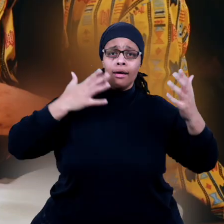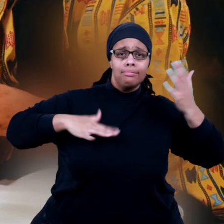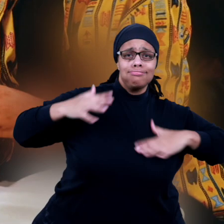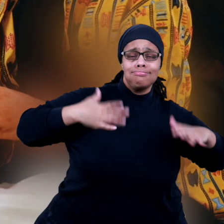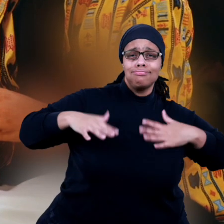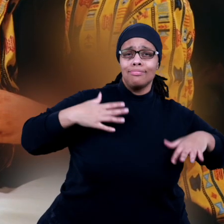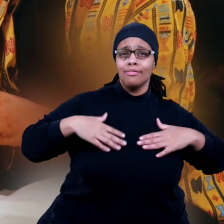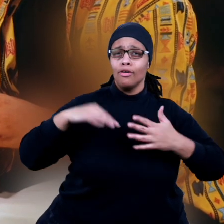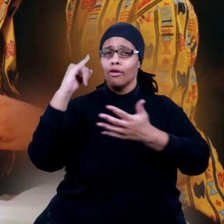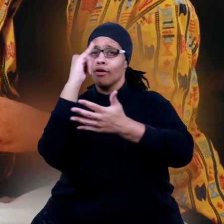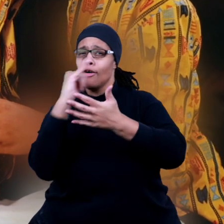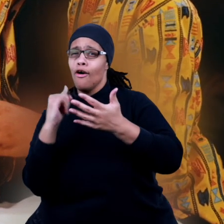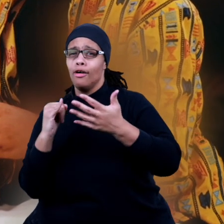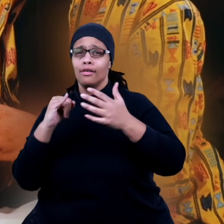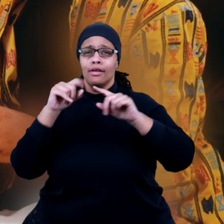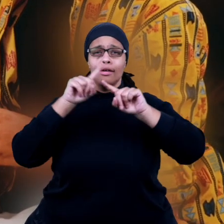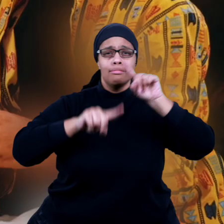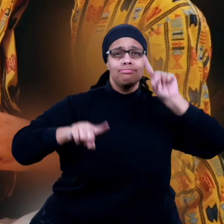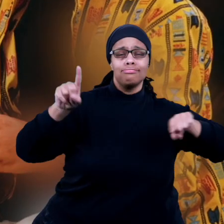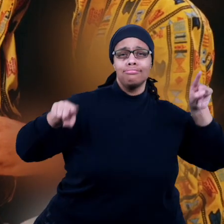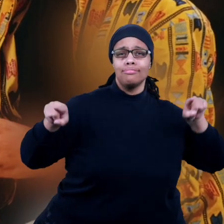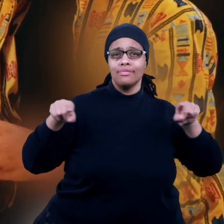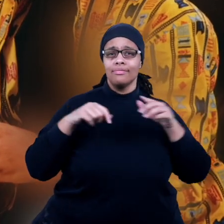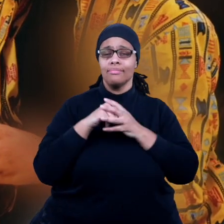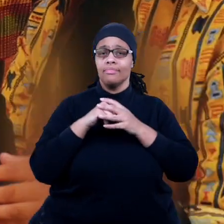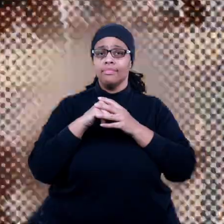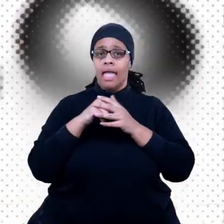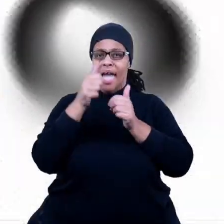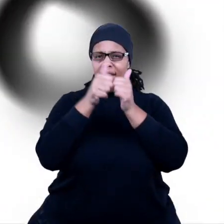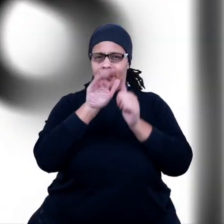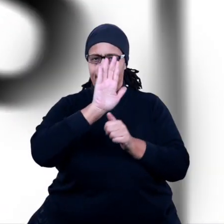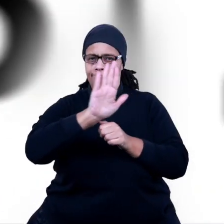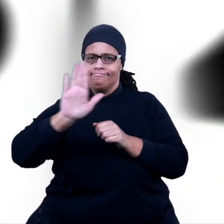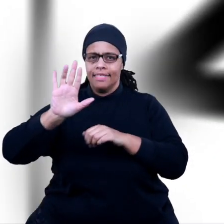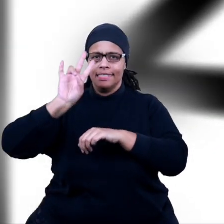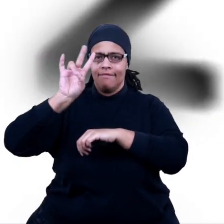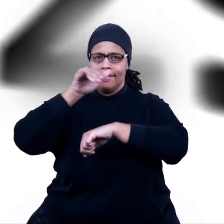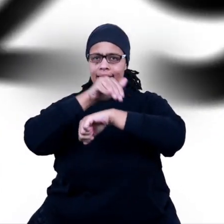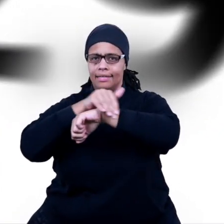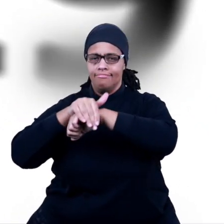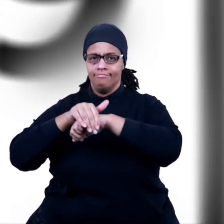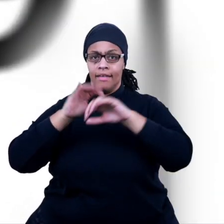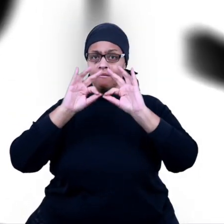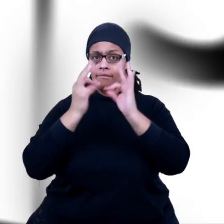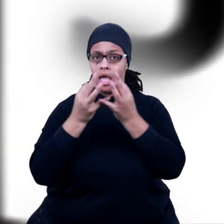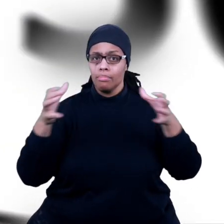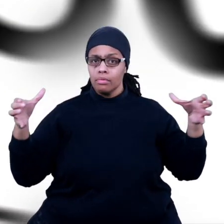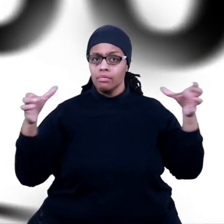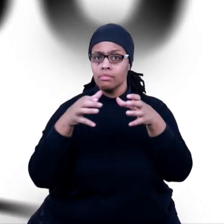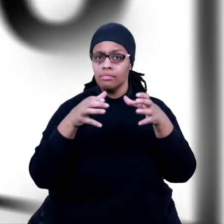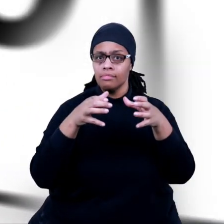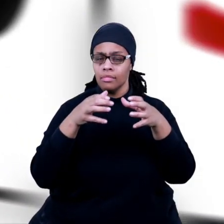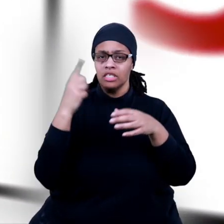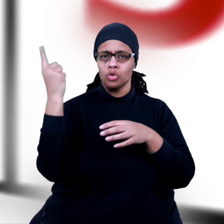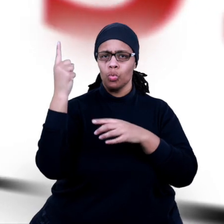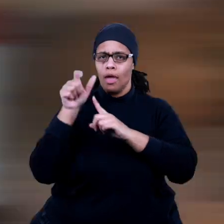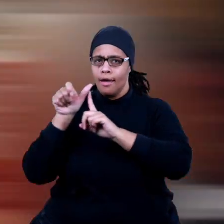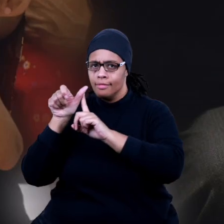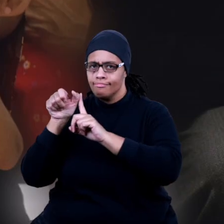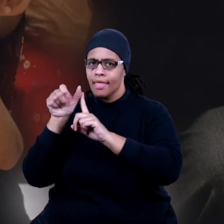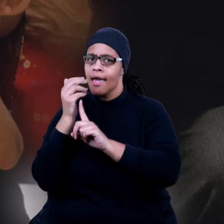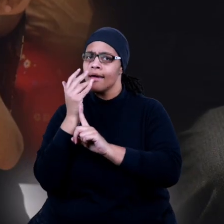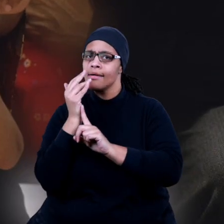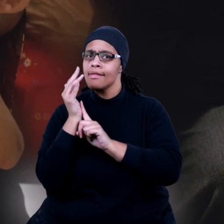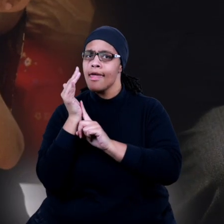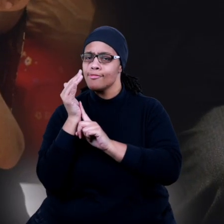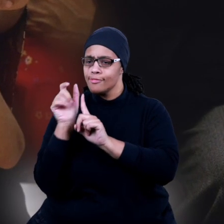African-style fabrics, art, and clothing. For each of the 7 nights, families gather and someone lights one